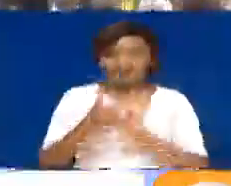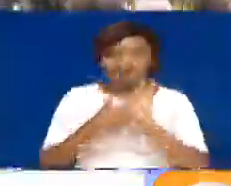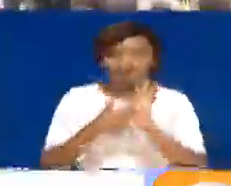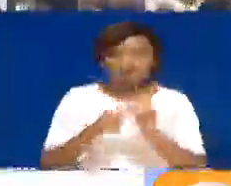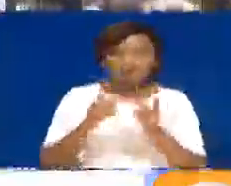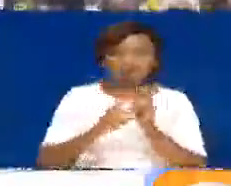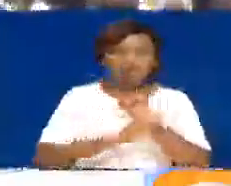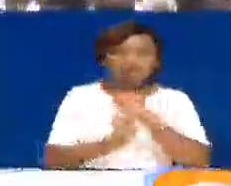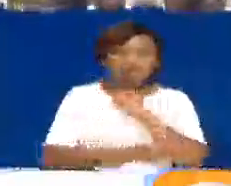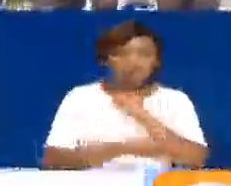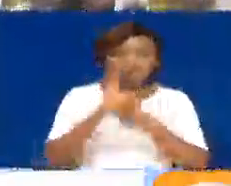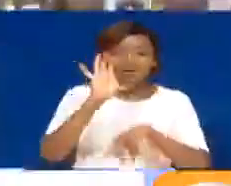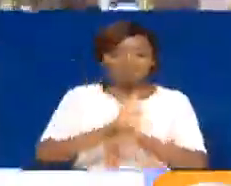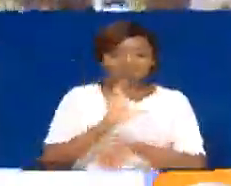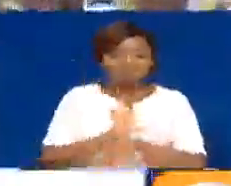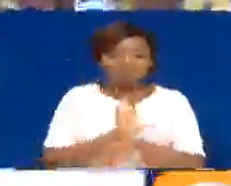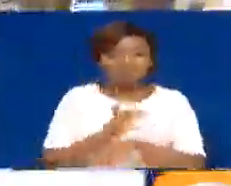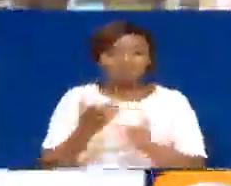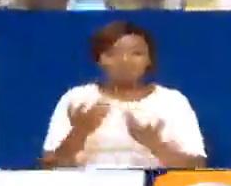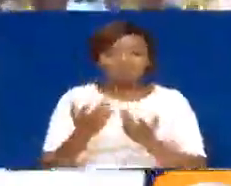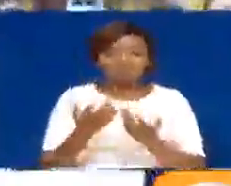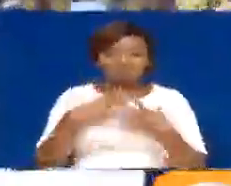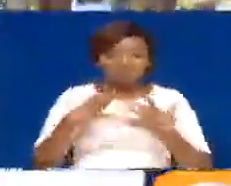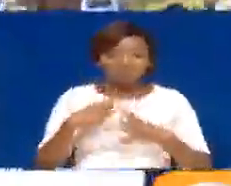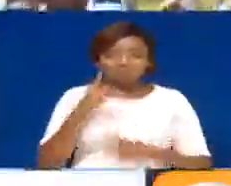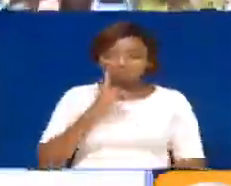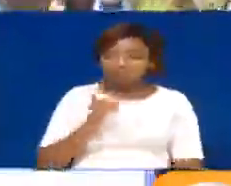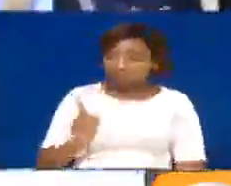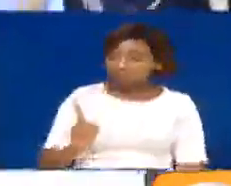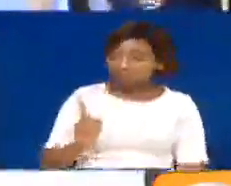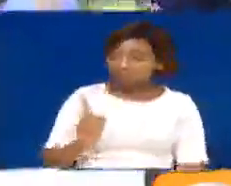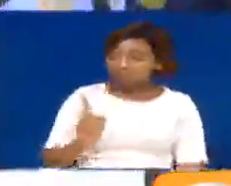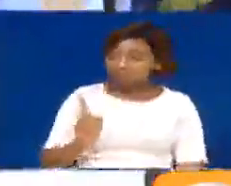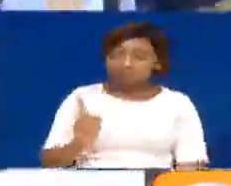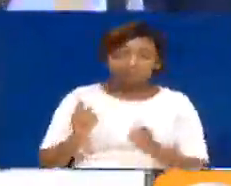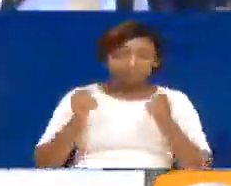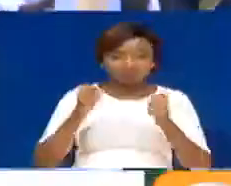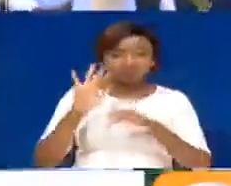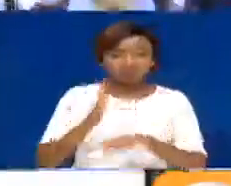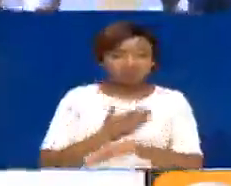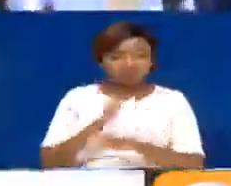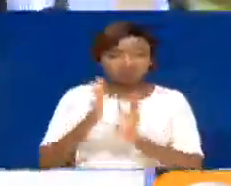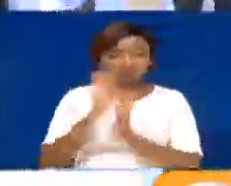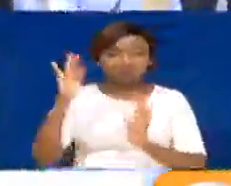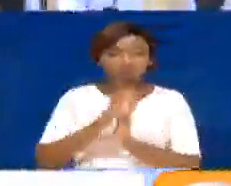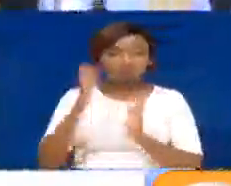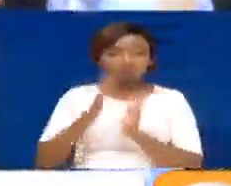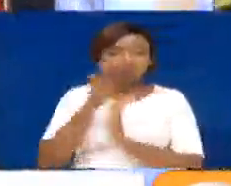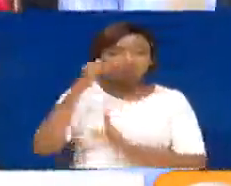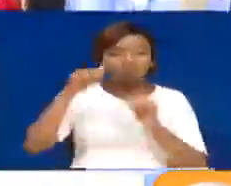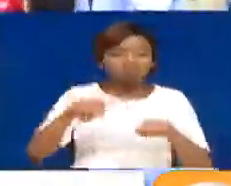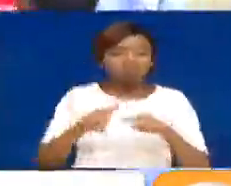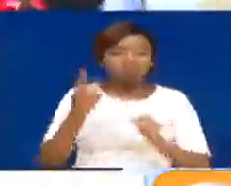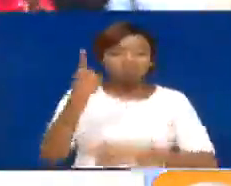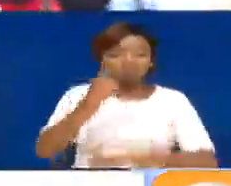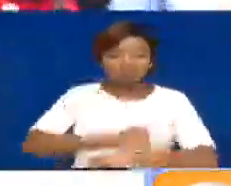Kerugoya Catholic Church faithfuls marching along the streets of Kerugoya town in song and praise. Now, the day is